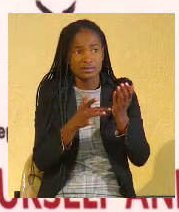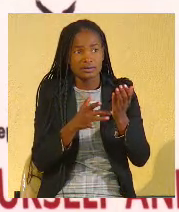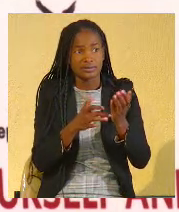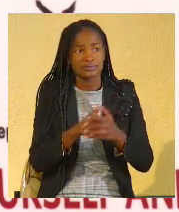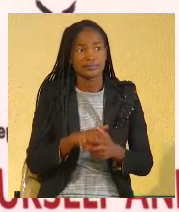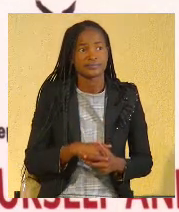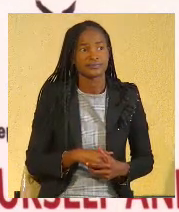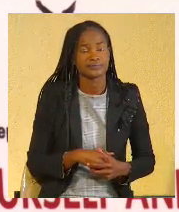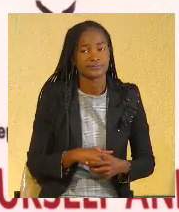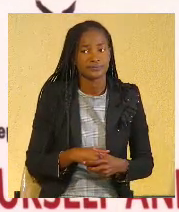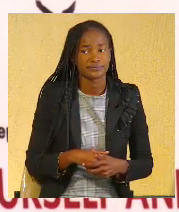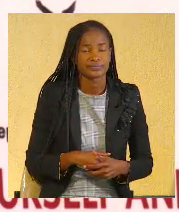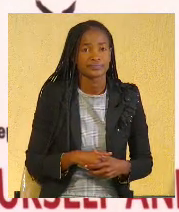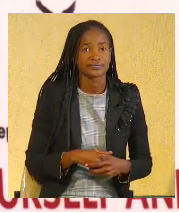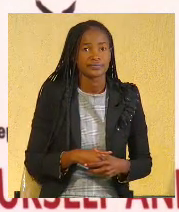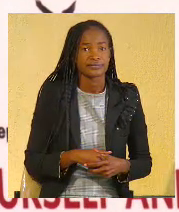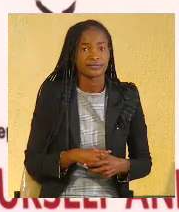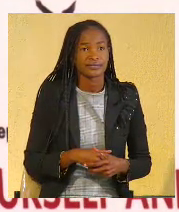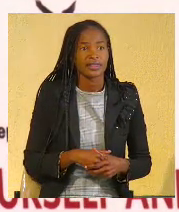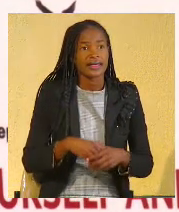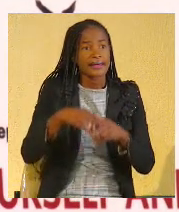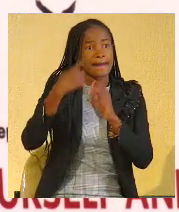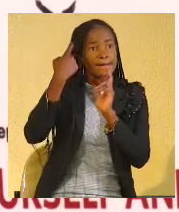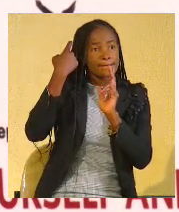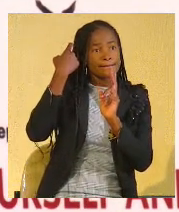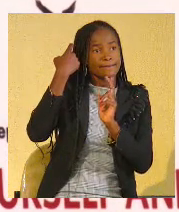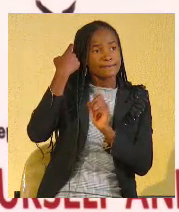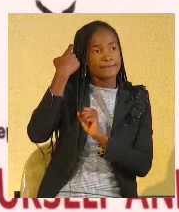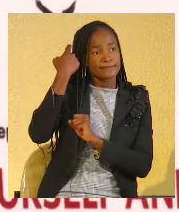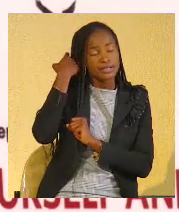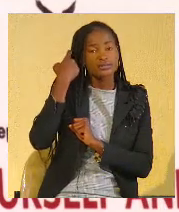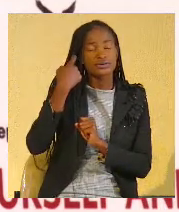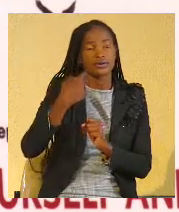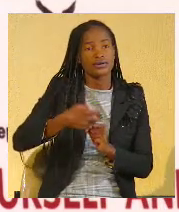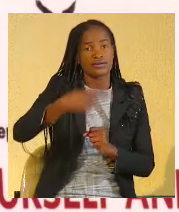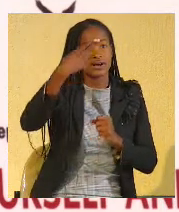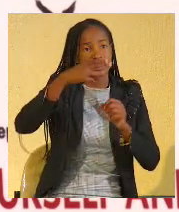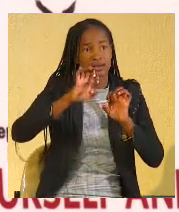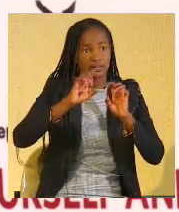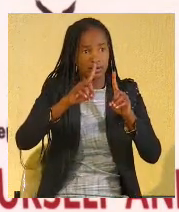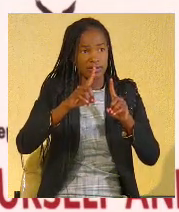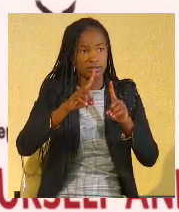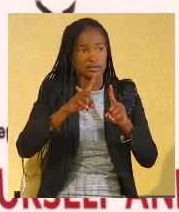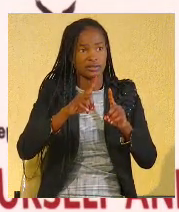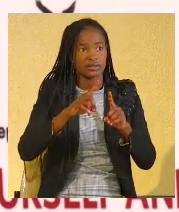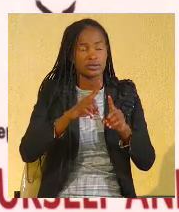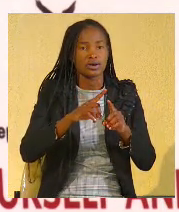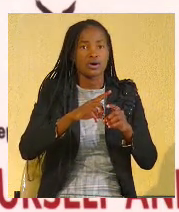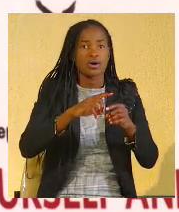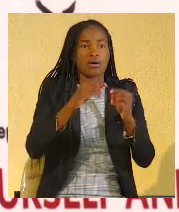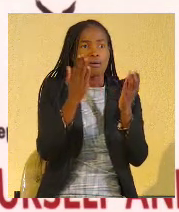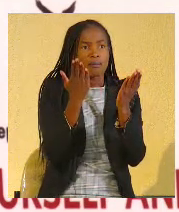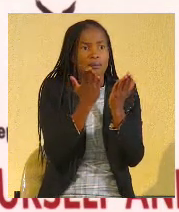And Cabinet directed the Ministry of Higher Education, Training and Innovation to finalize its academic calendar